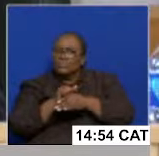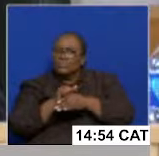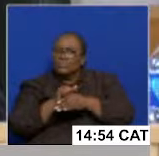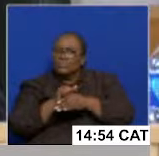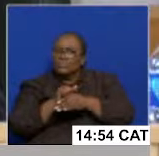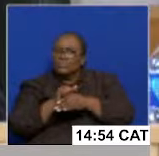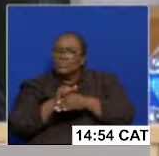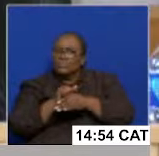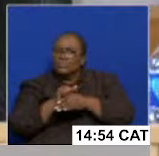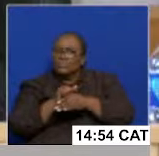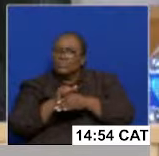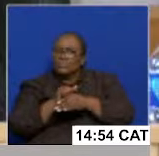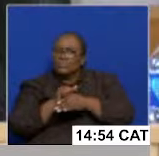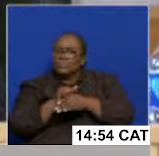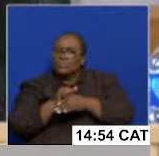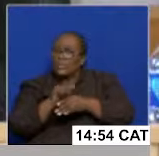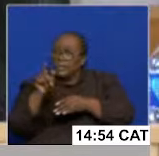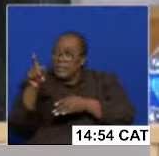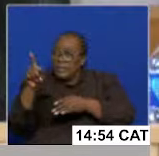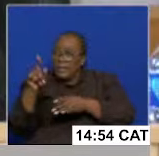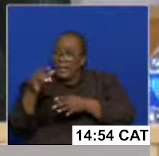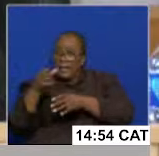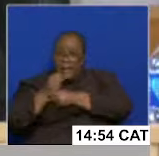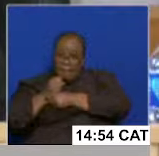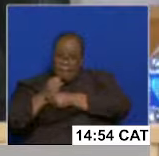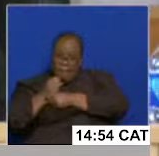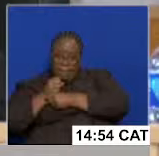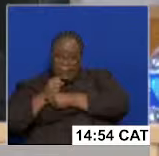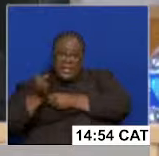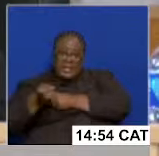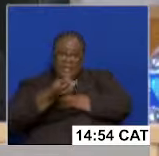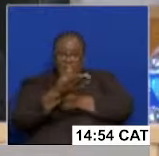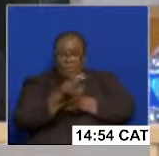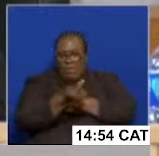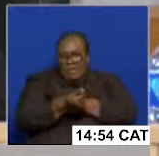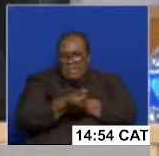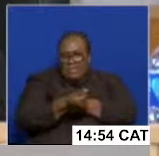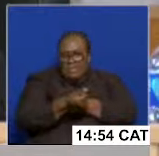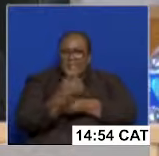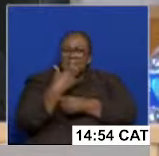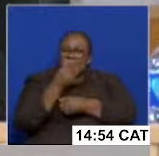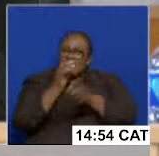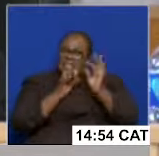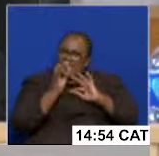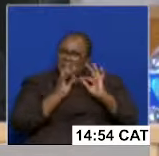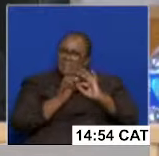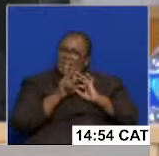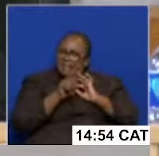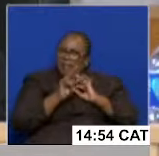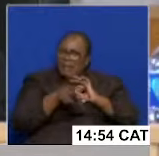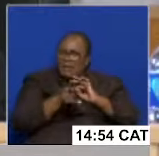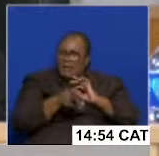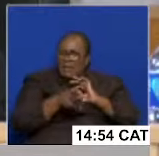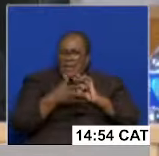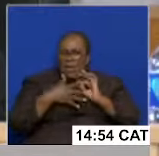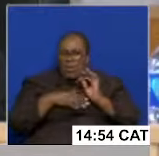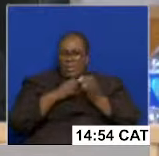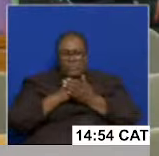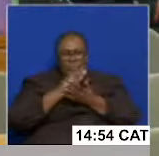Did he keep them and give you money? Can you just explain that again? I just want to make sure that I understood.